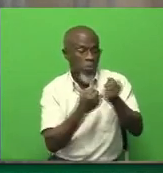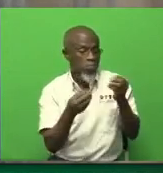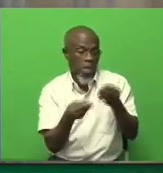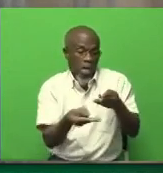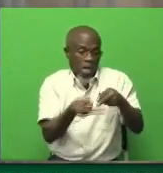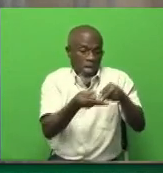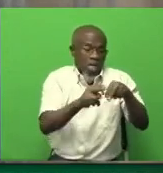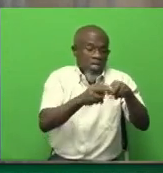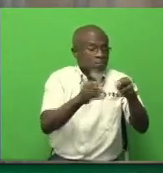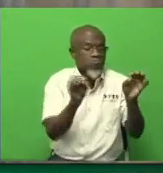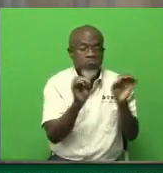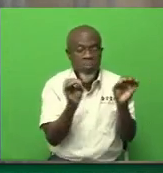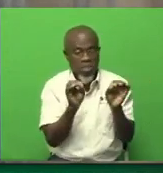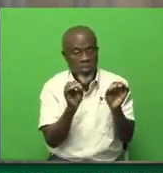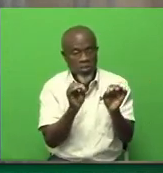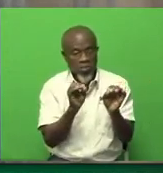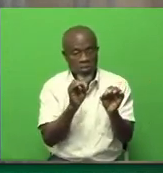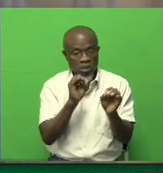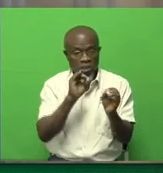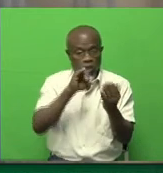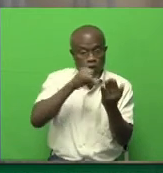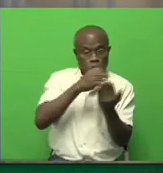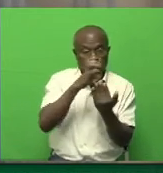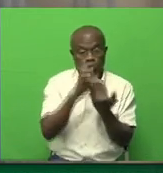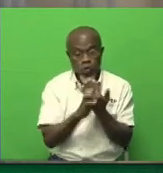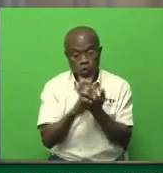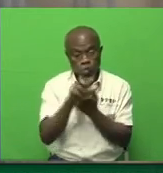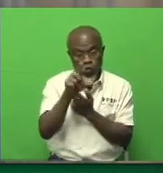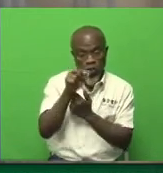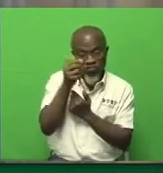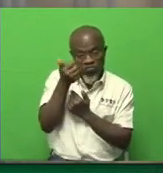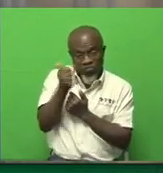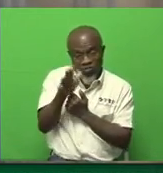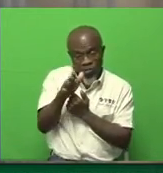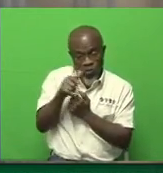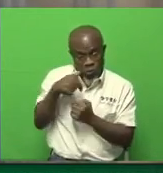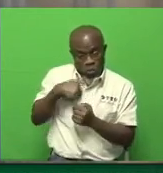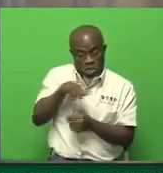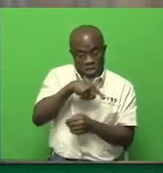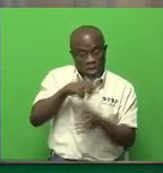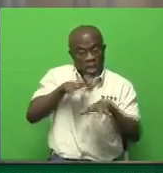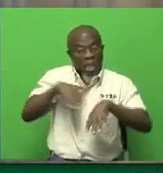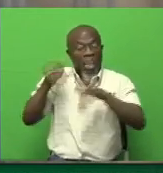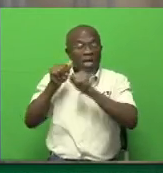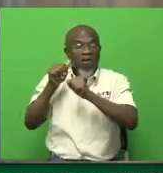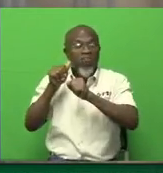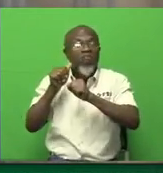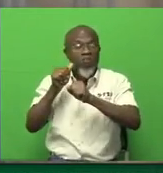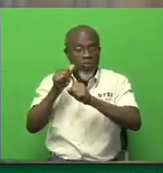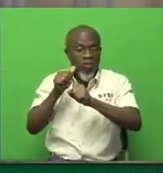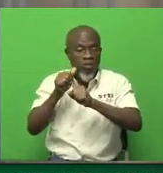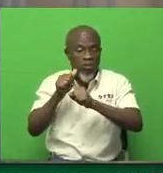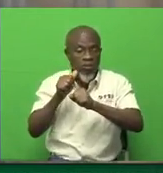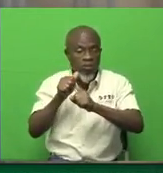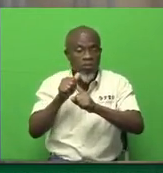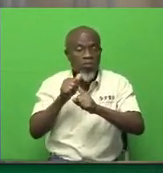see as of June 2015 when we left office there was a total of 7